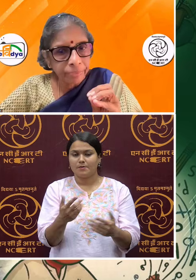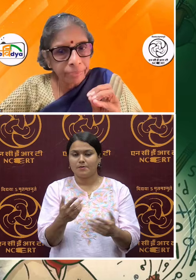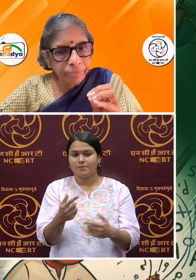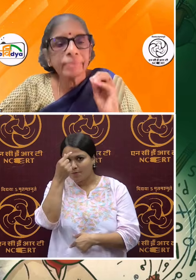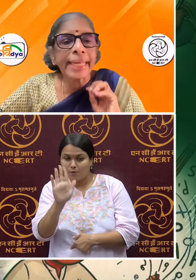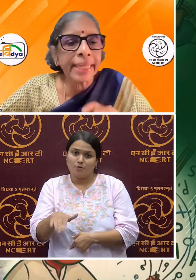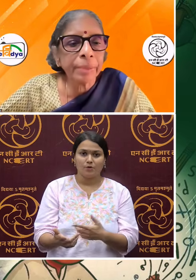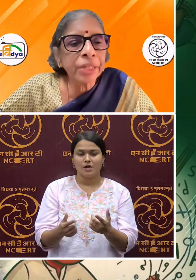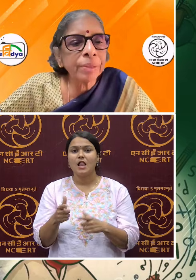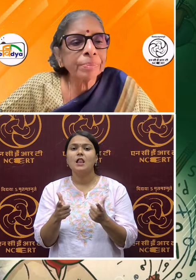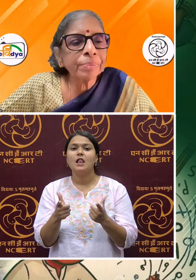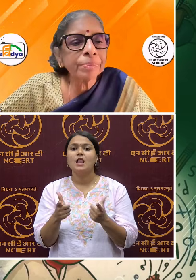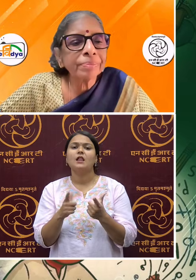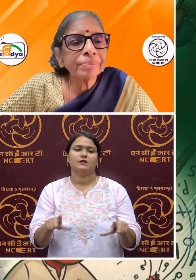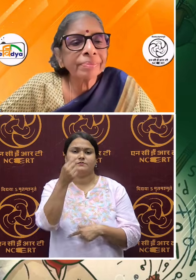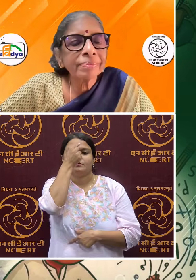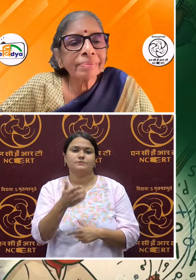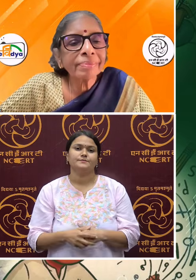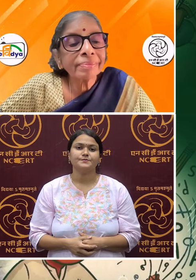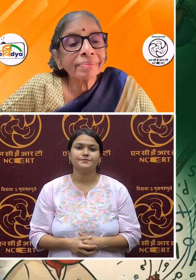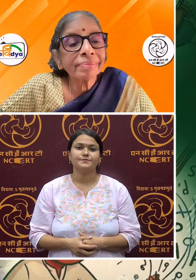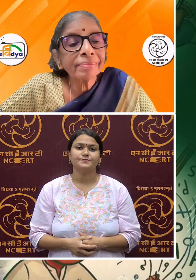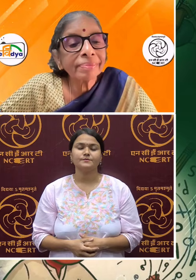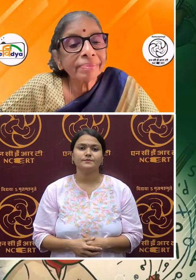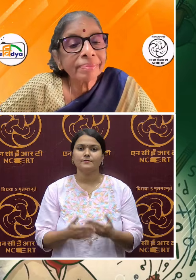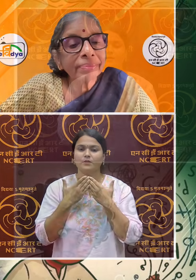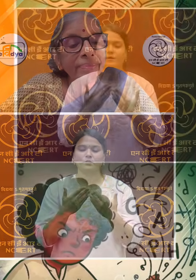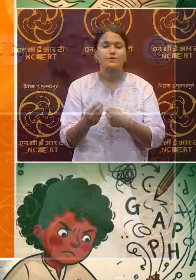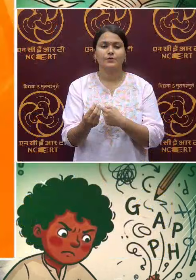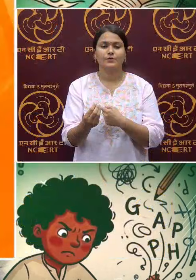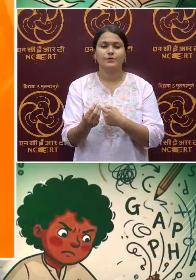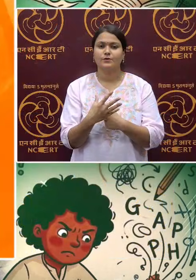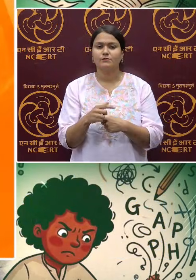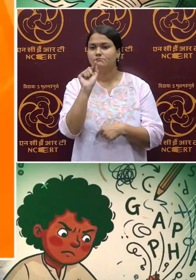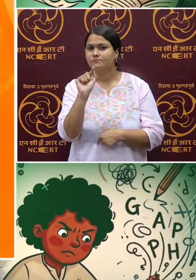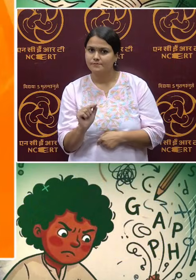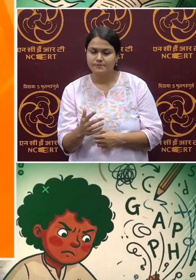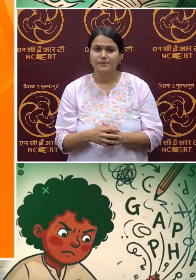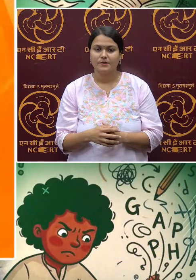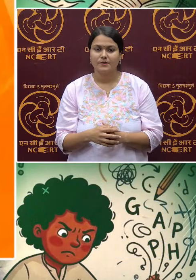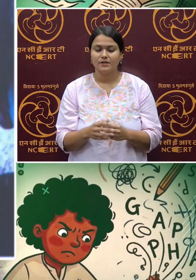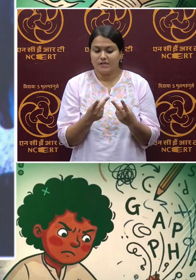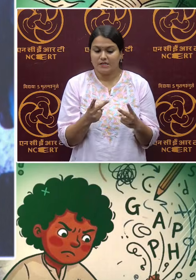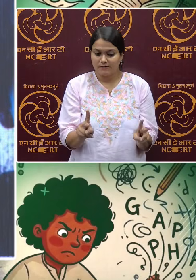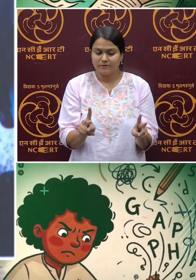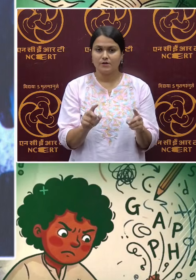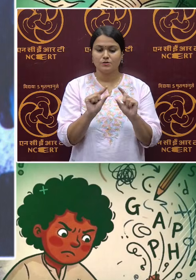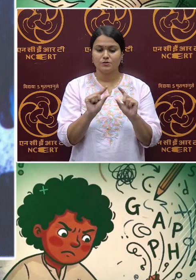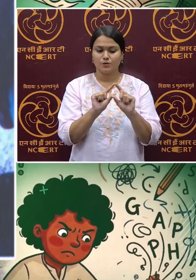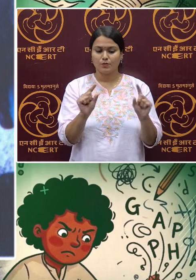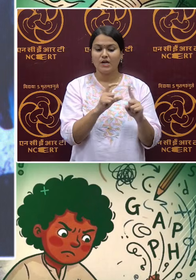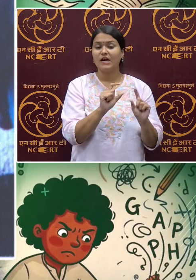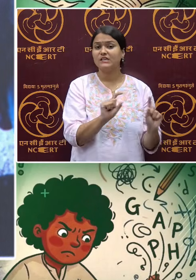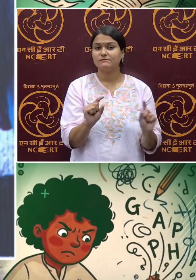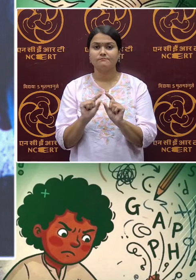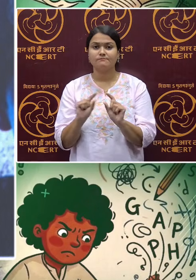language. Next. Ma'am, first of all, thank you so much for telling us the major difference or the definition of the two. Now,